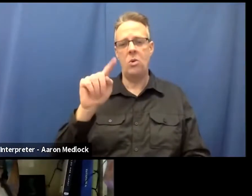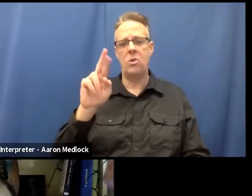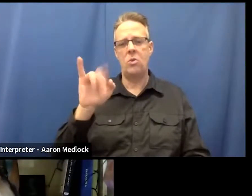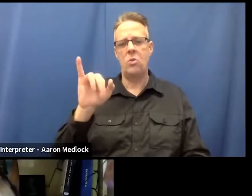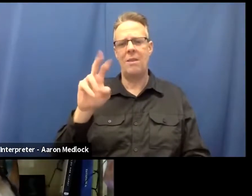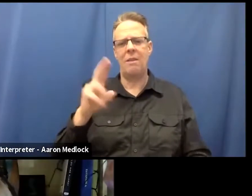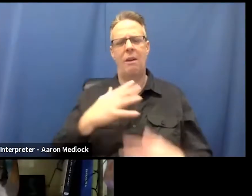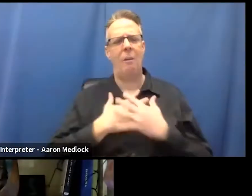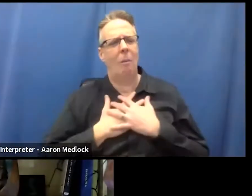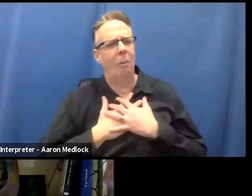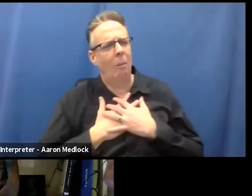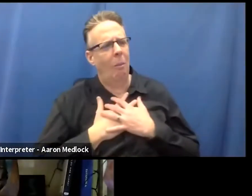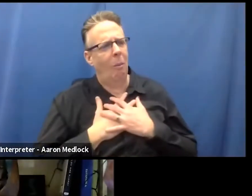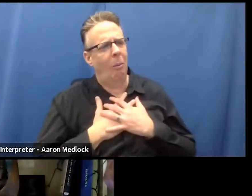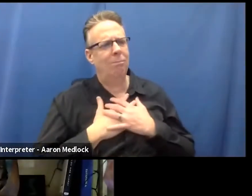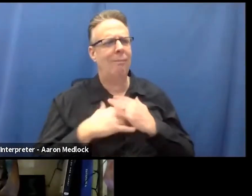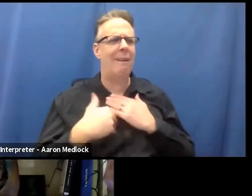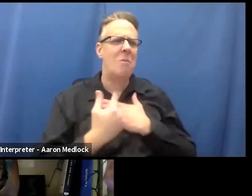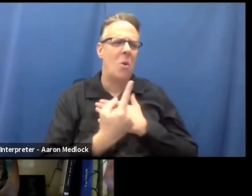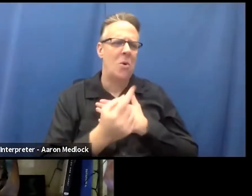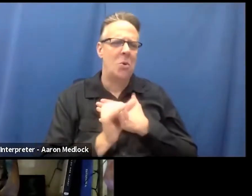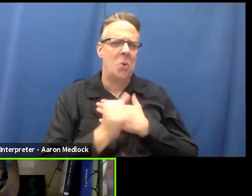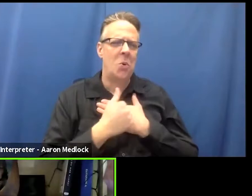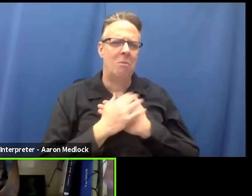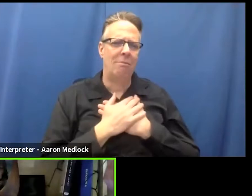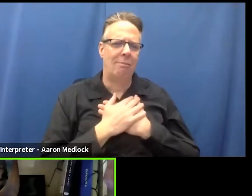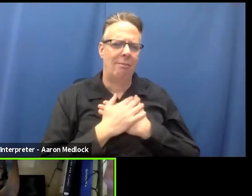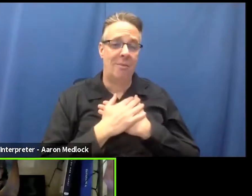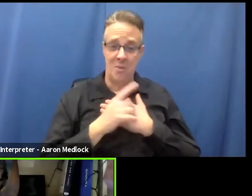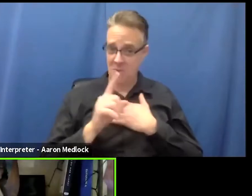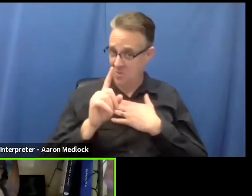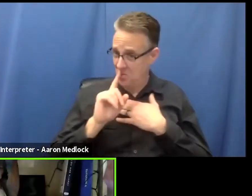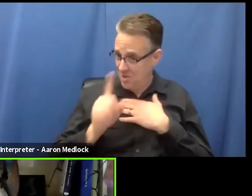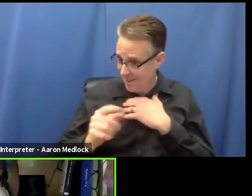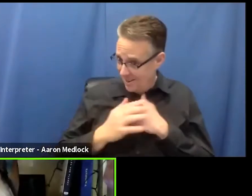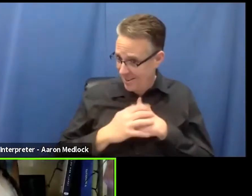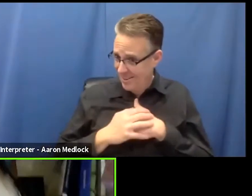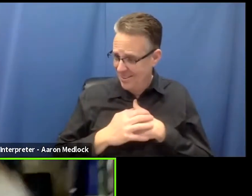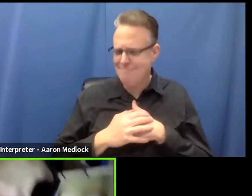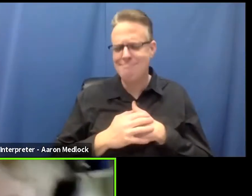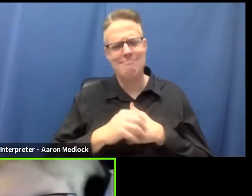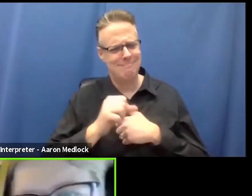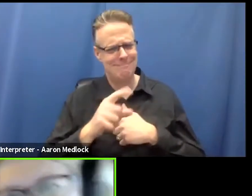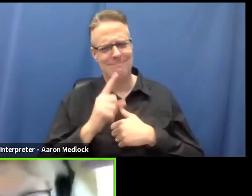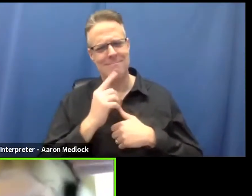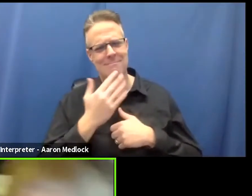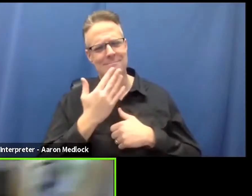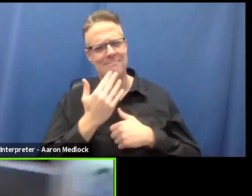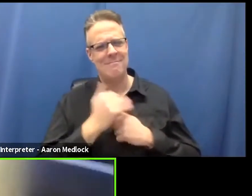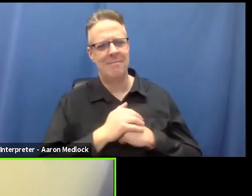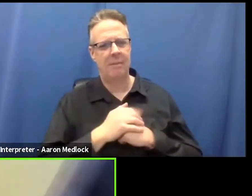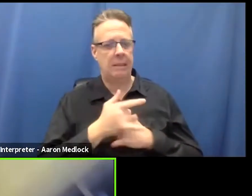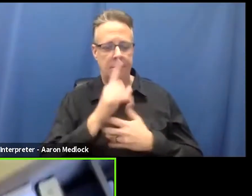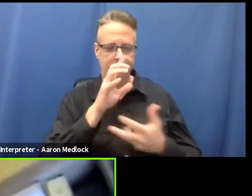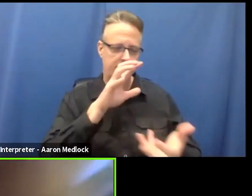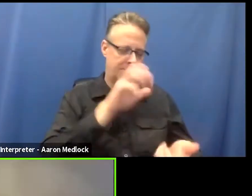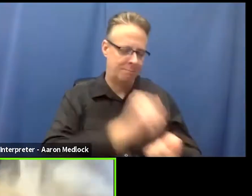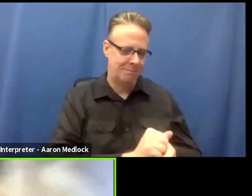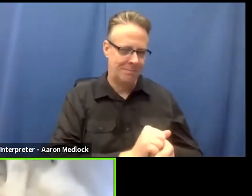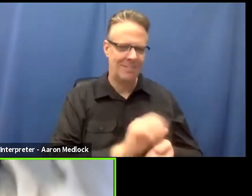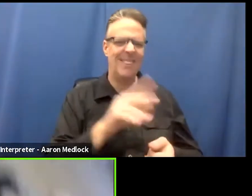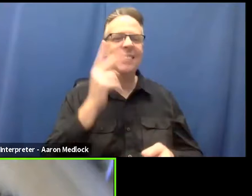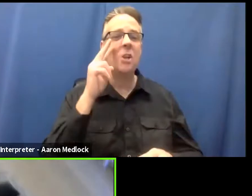She's very fluffy. I have a golden retriever too. You do? Yes, she's a sweetie. She's still fast asleep. Oh, she